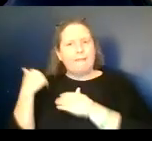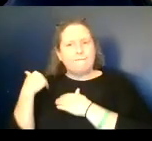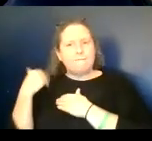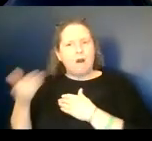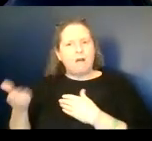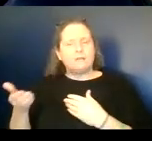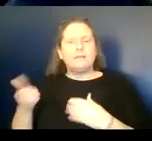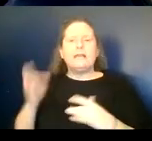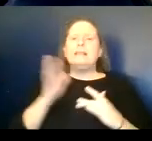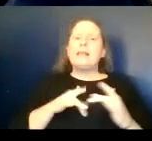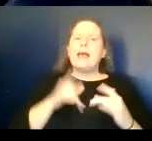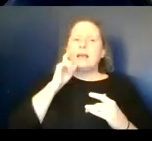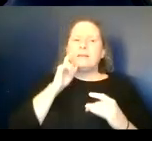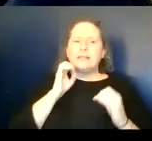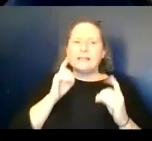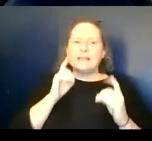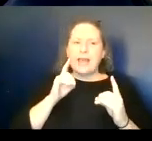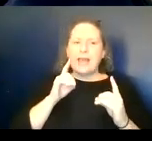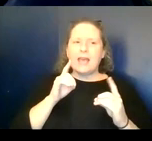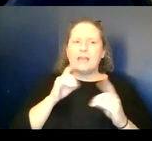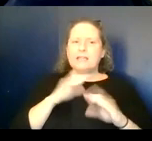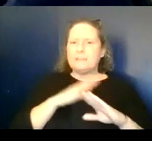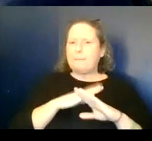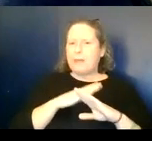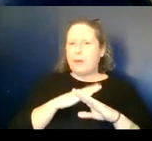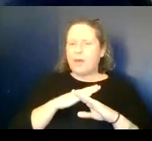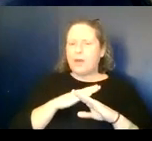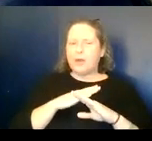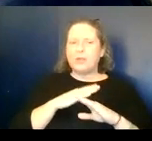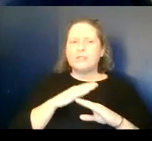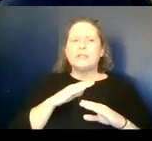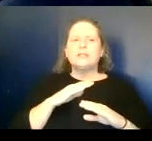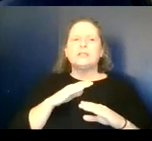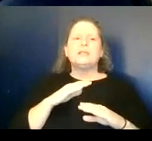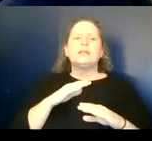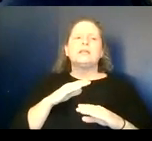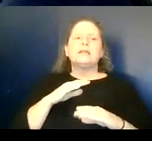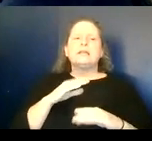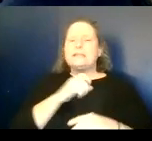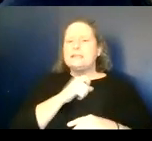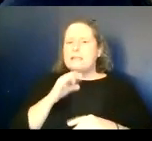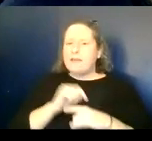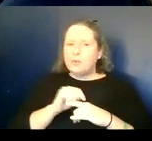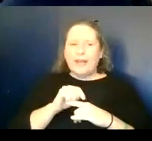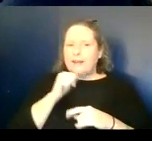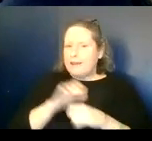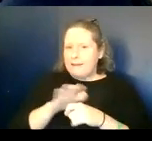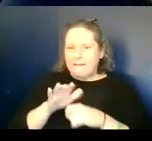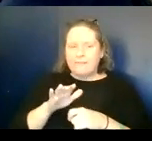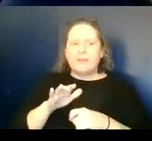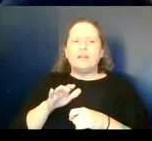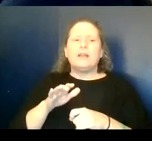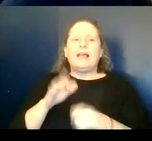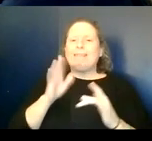staff training, policies and protocols, and opportunities to explore sexuality. We referenced before that if you